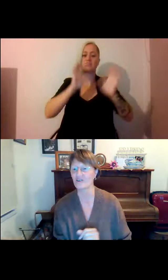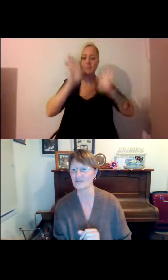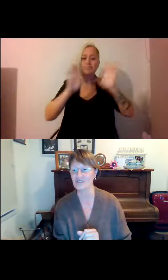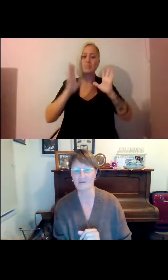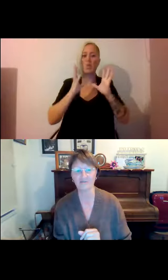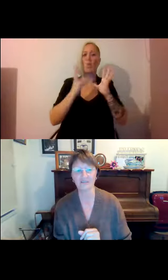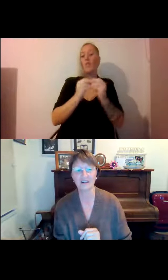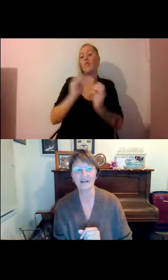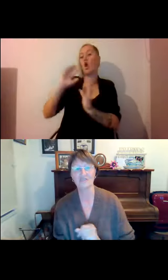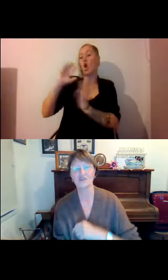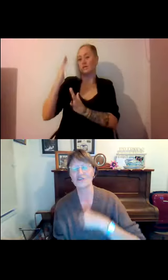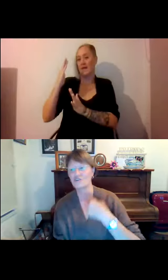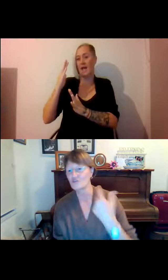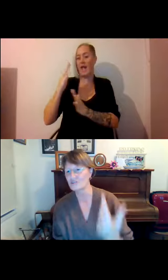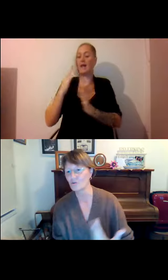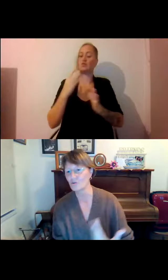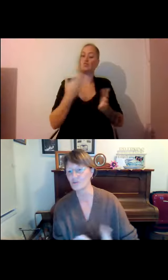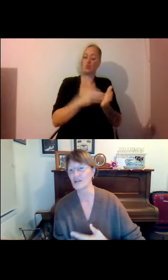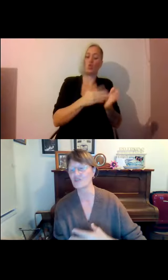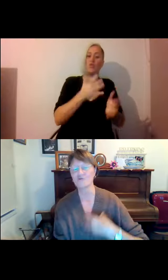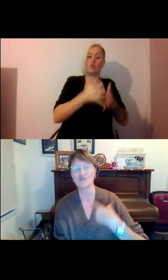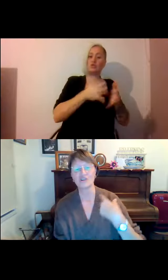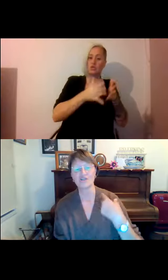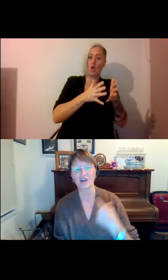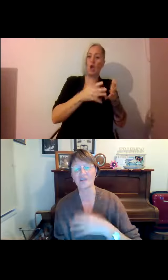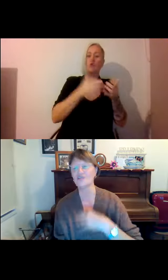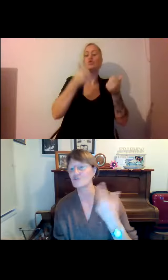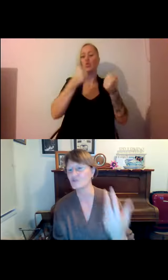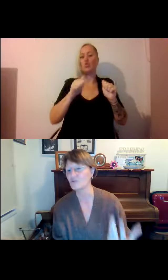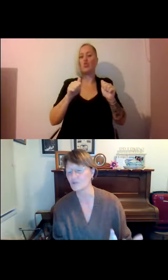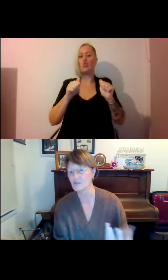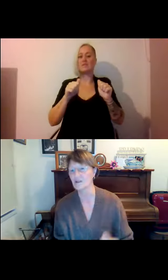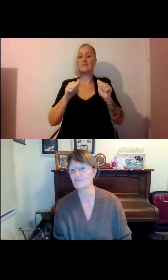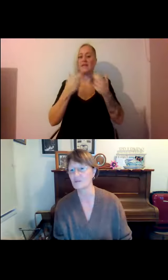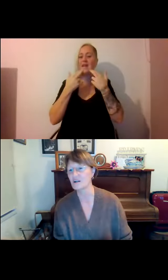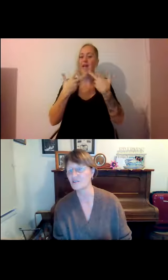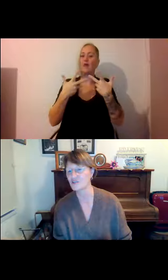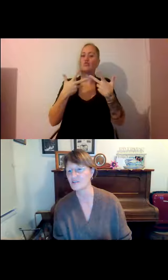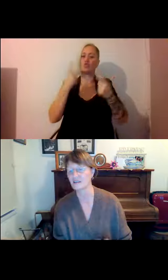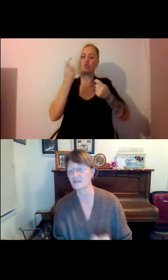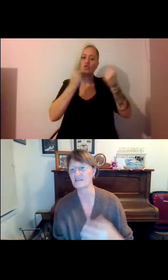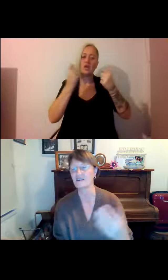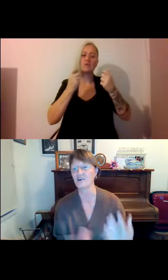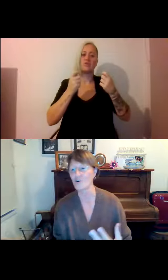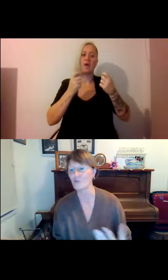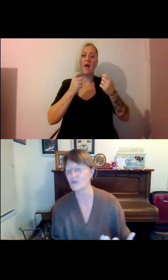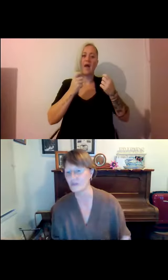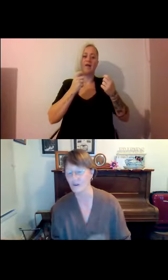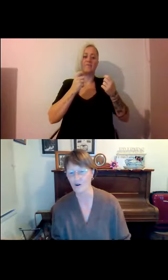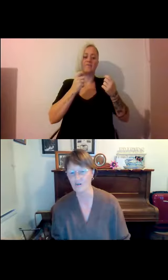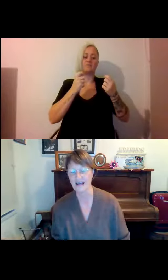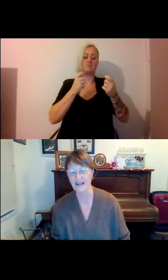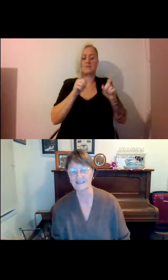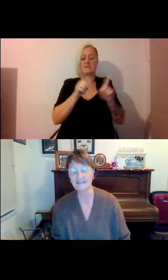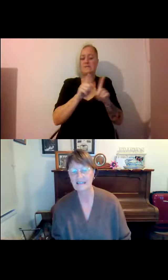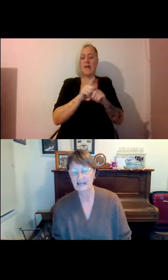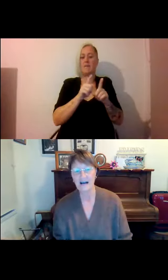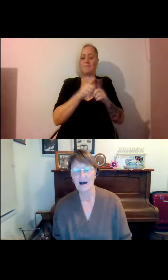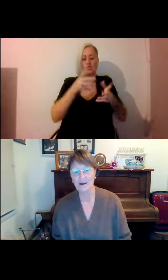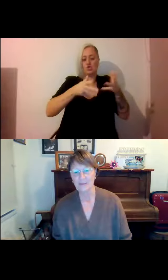the sign itself. So you're using all the natural gesture, and you're using all the sign production techniques that go with